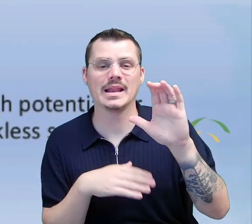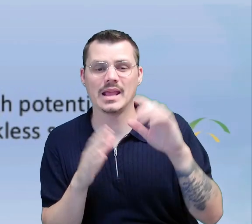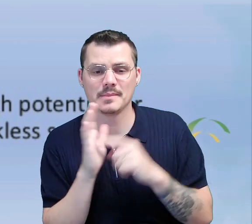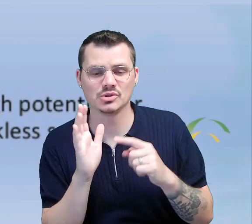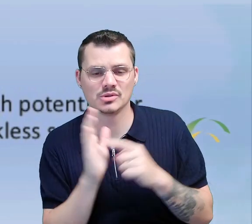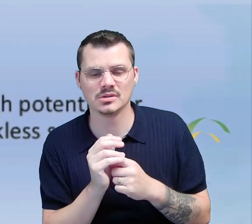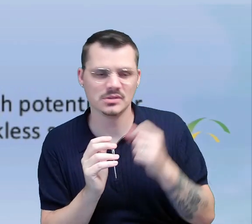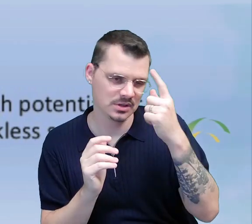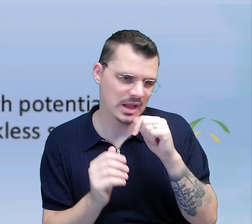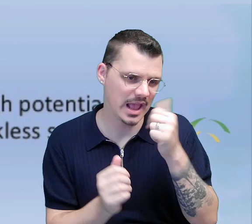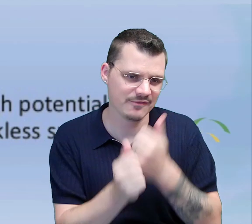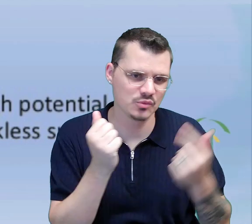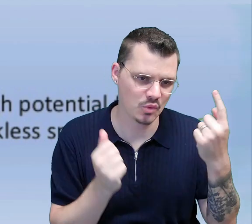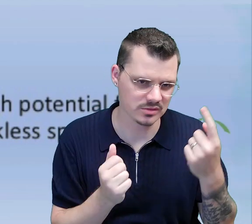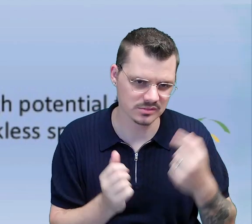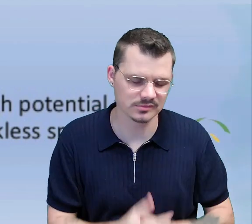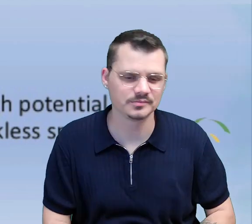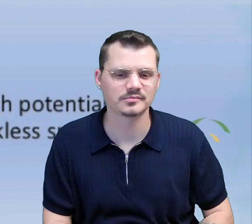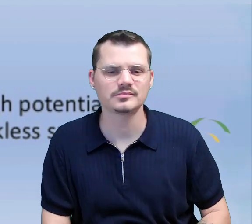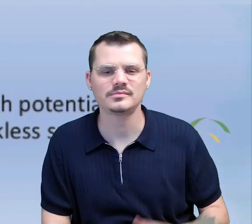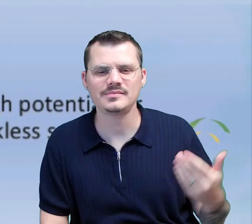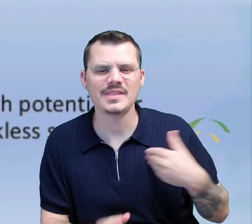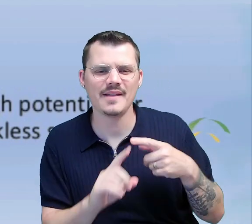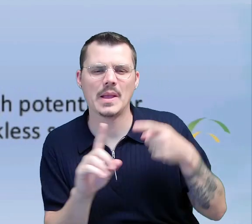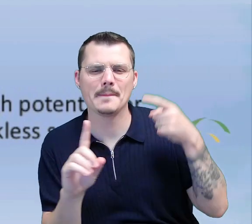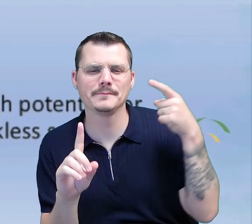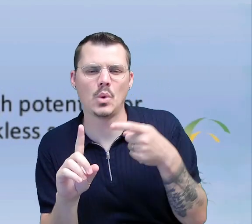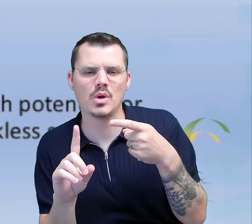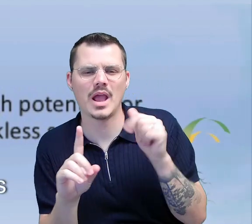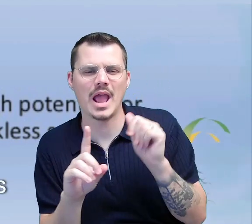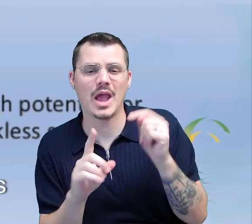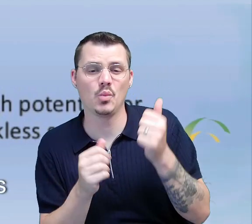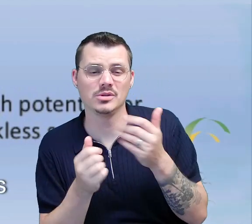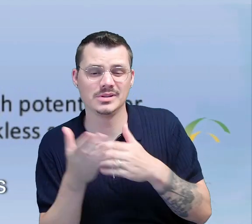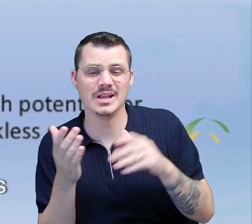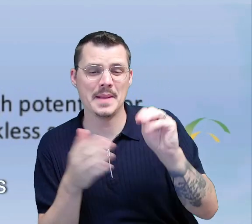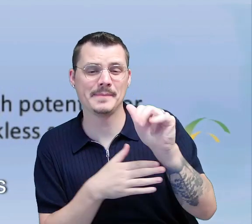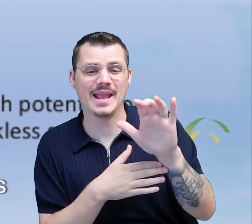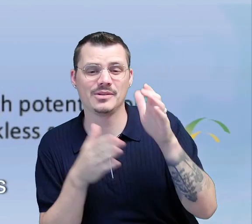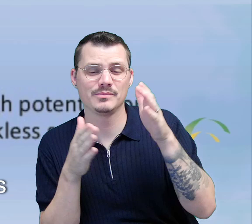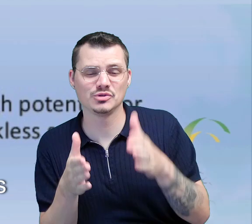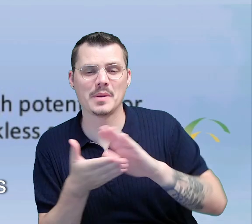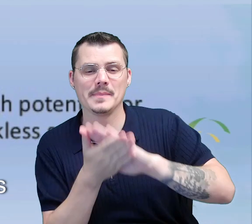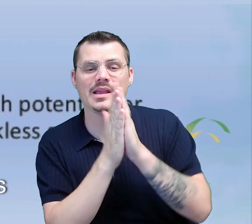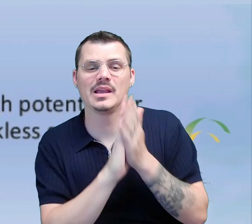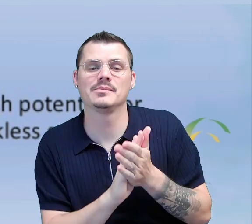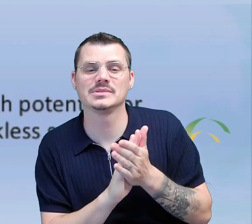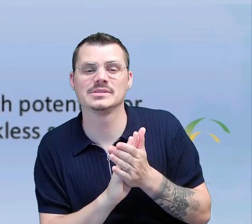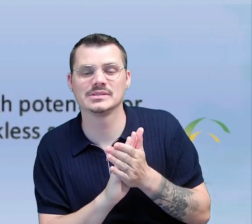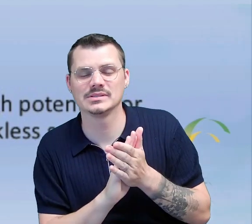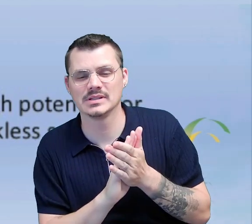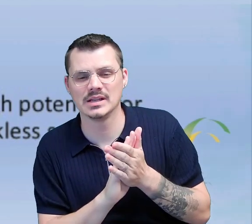episode. Not everybody does, right? There's a point at which a manic person becomes